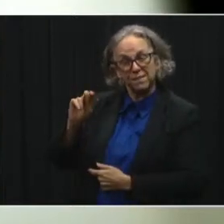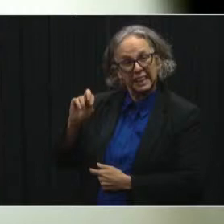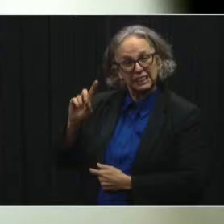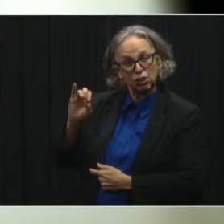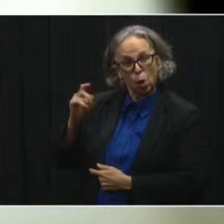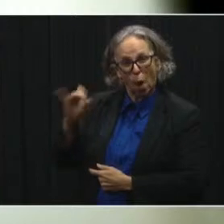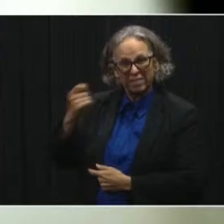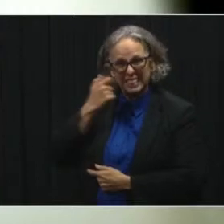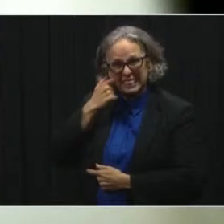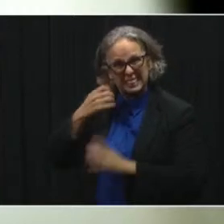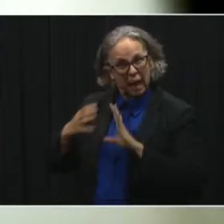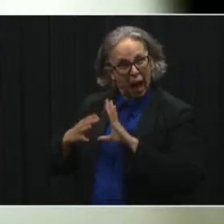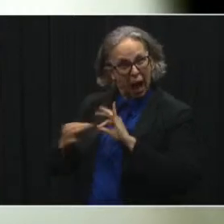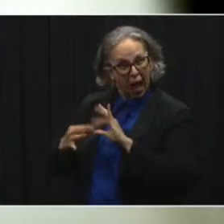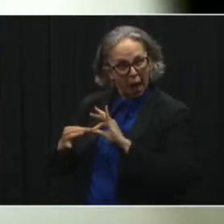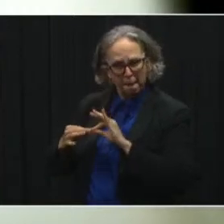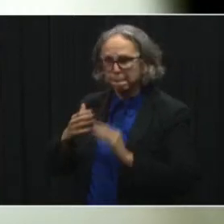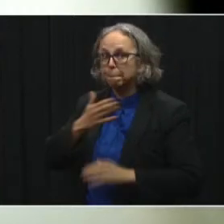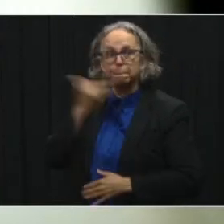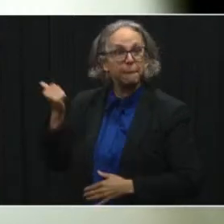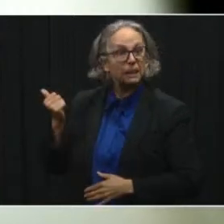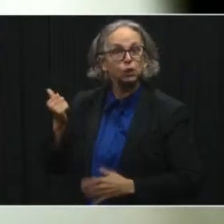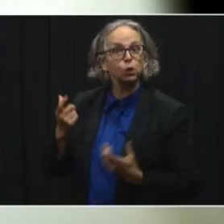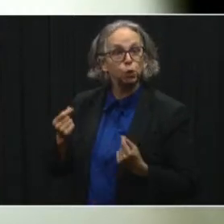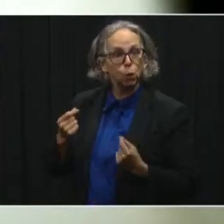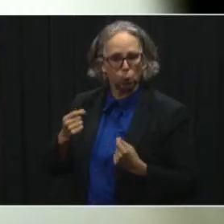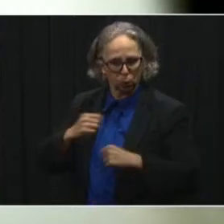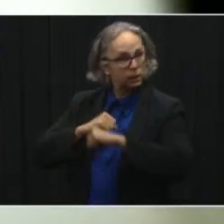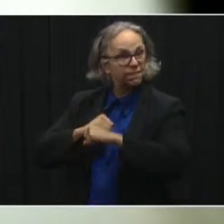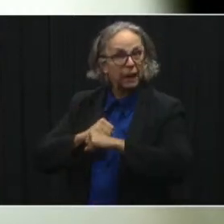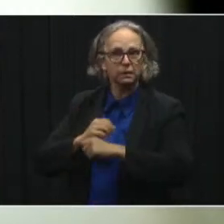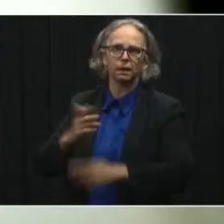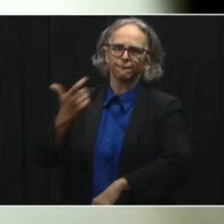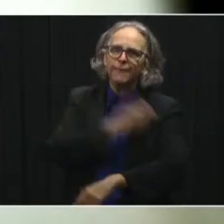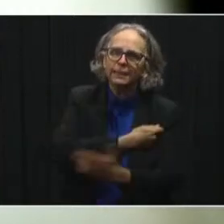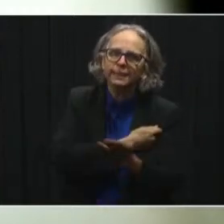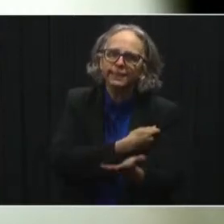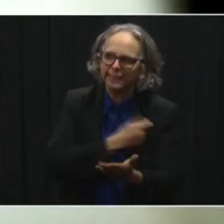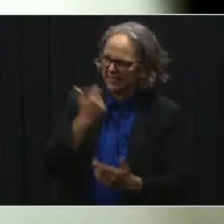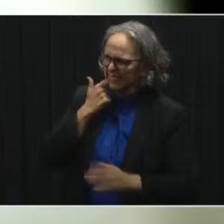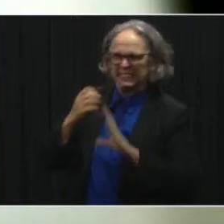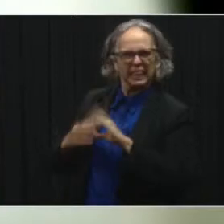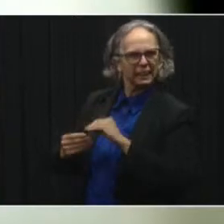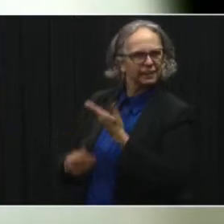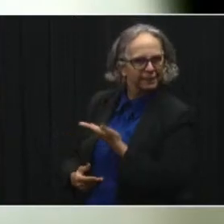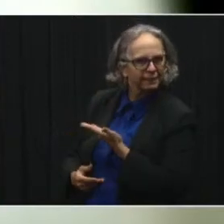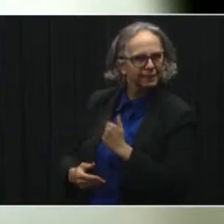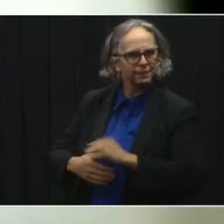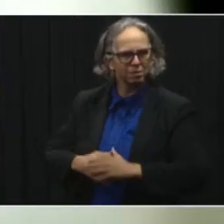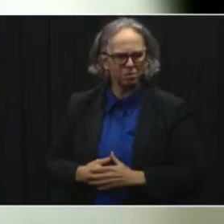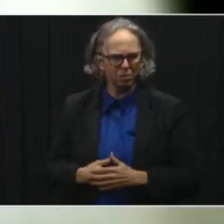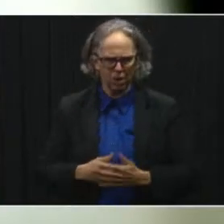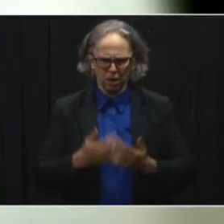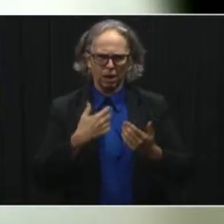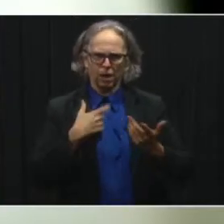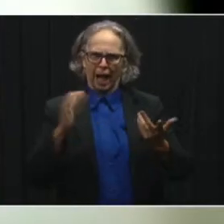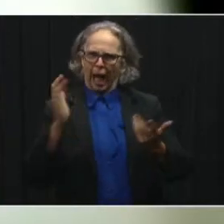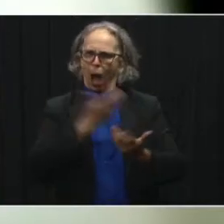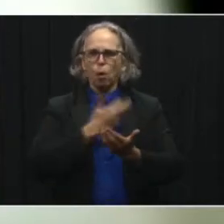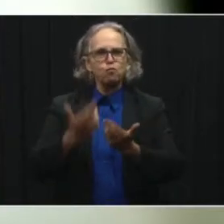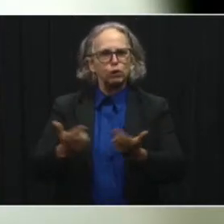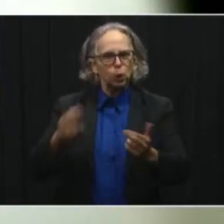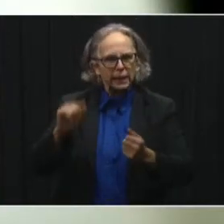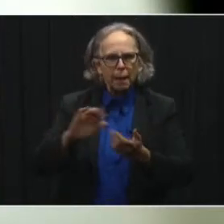get vaccinated so that we reduce the resources that we need based on the current